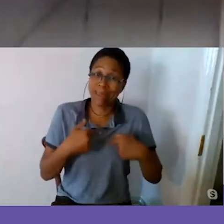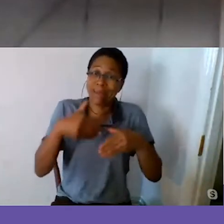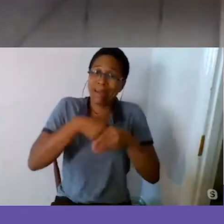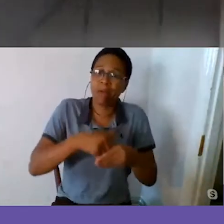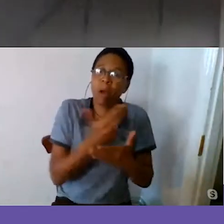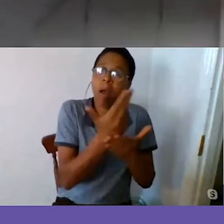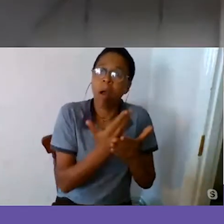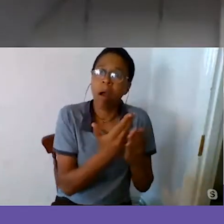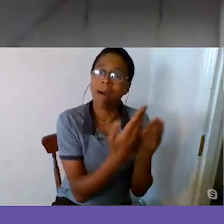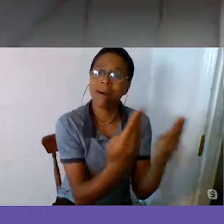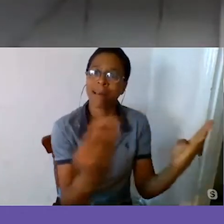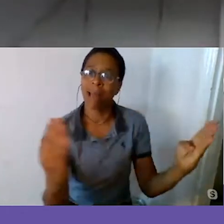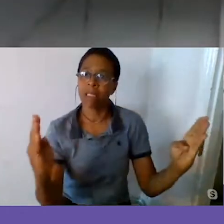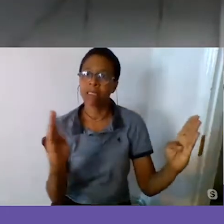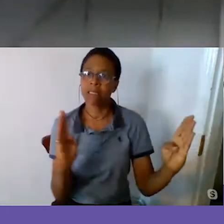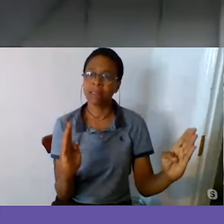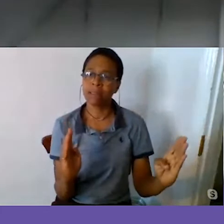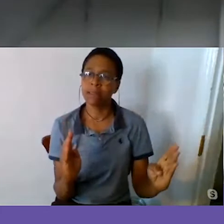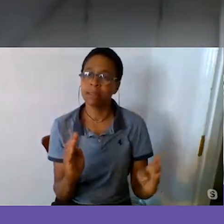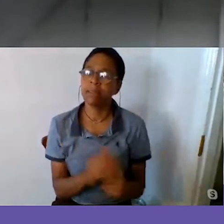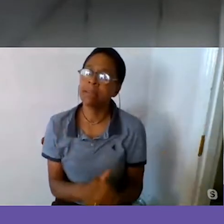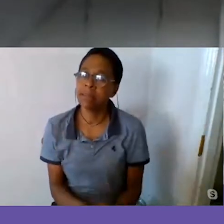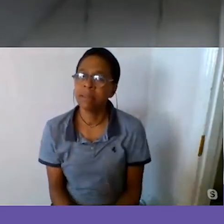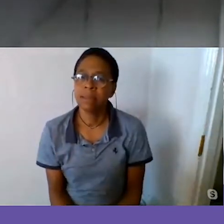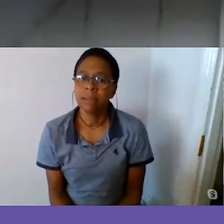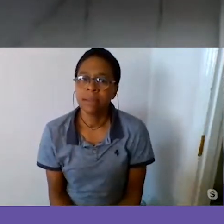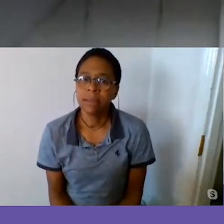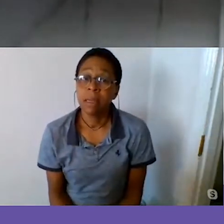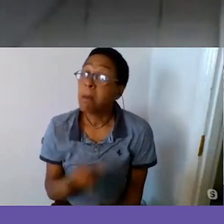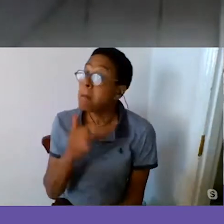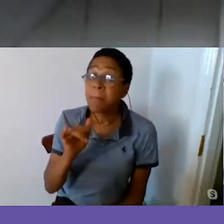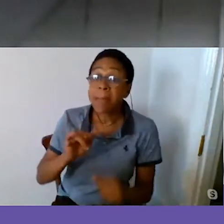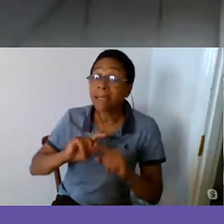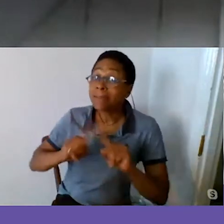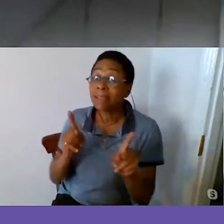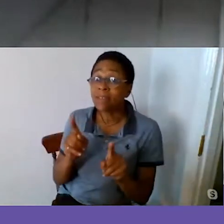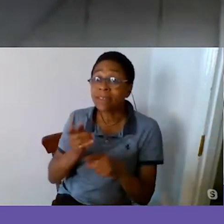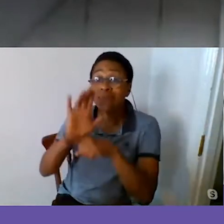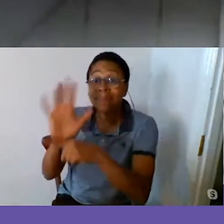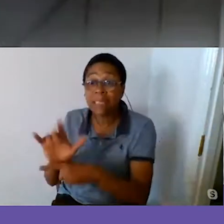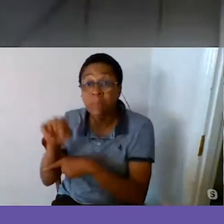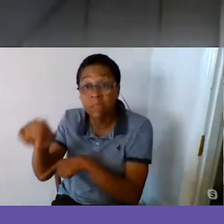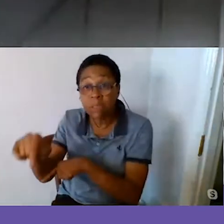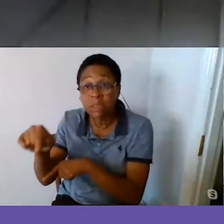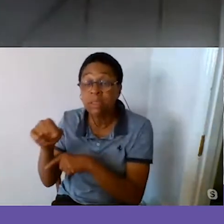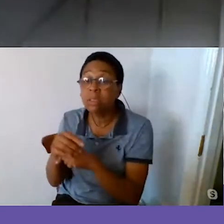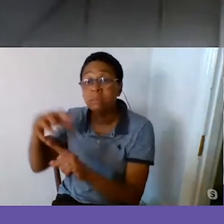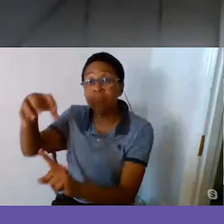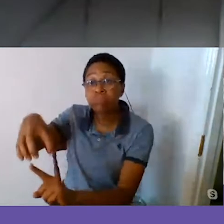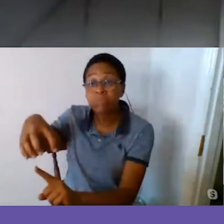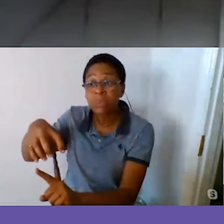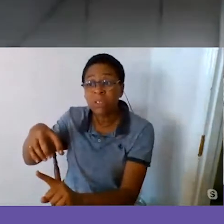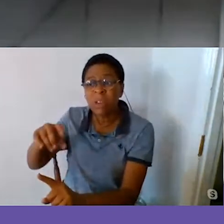art institutions, and maybe it's different in cinemas. I don't know, but filmmakers